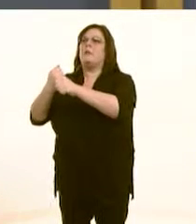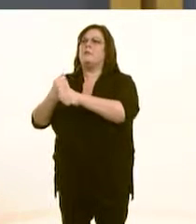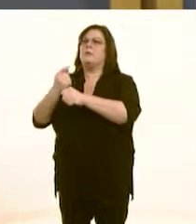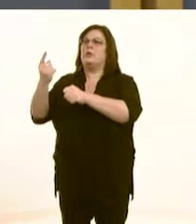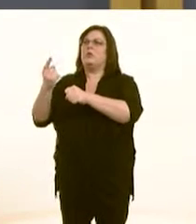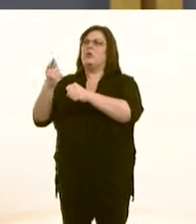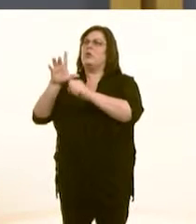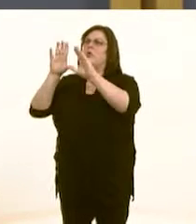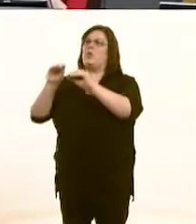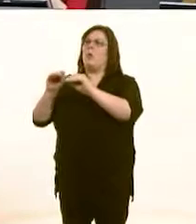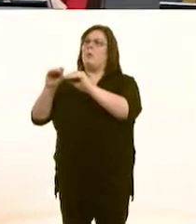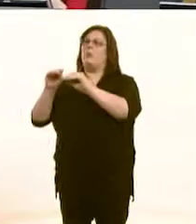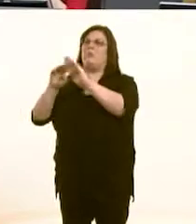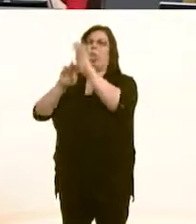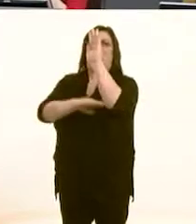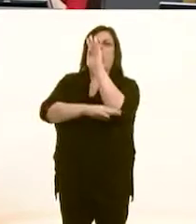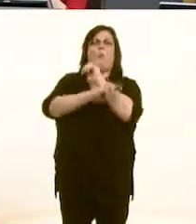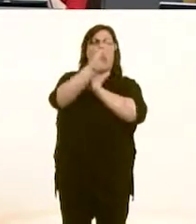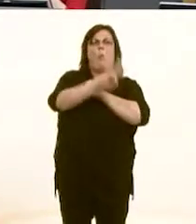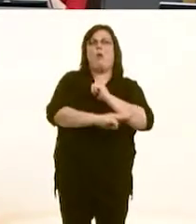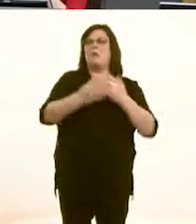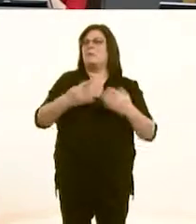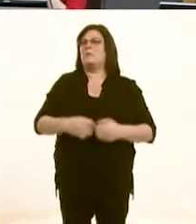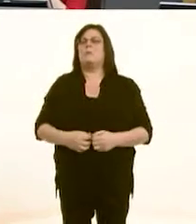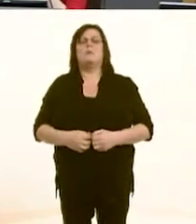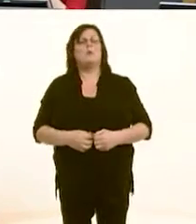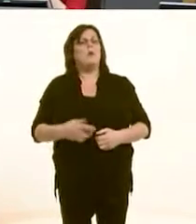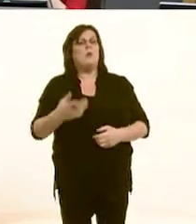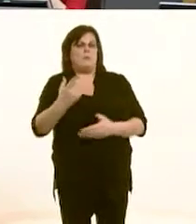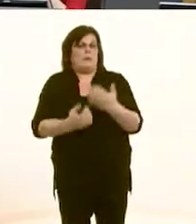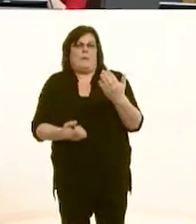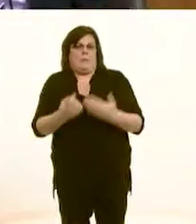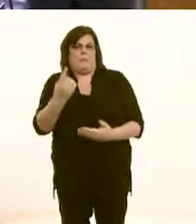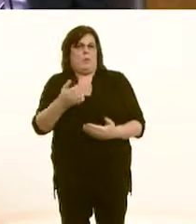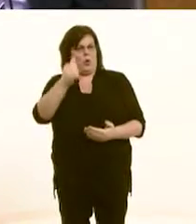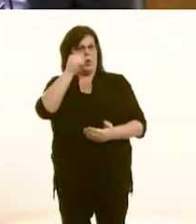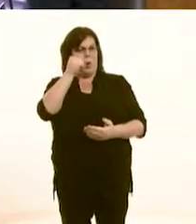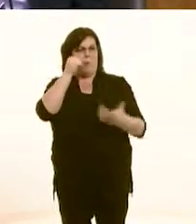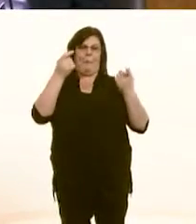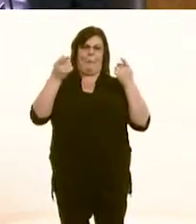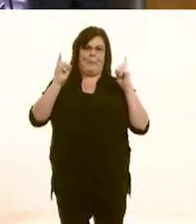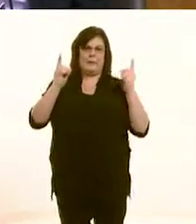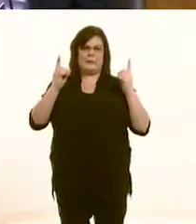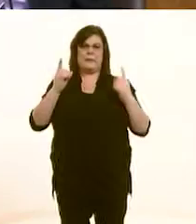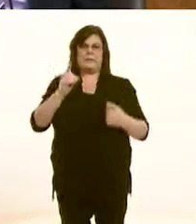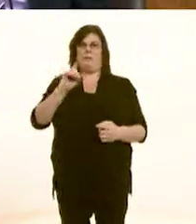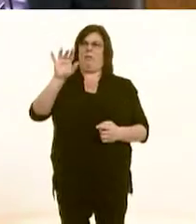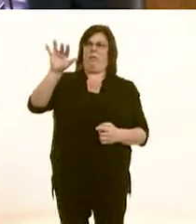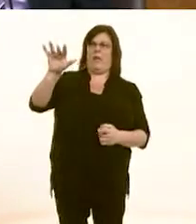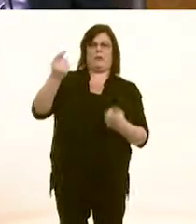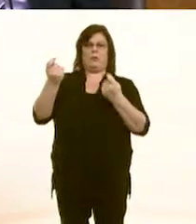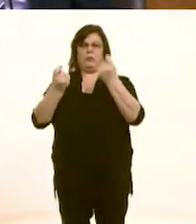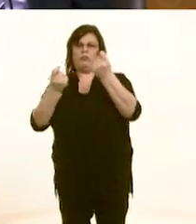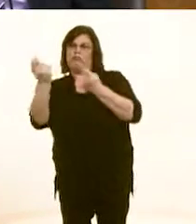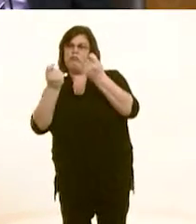of the UK over another? Well, they're doing it, despite the fact that ministers are there to keep control over